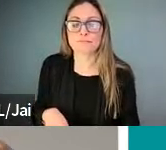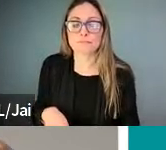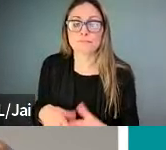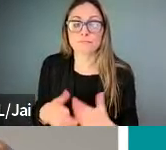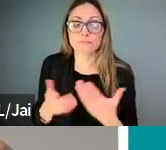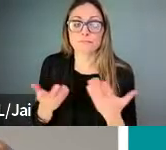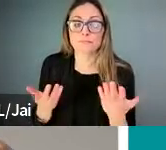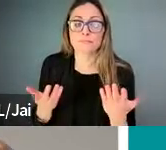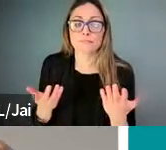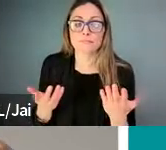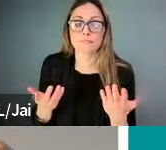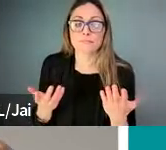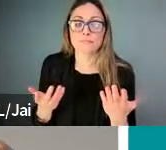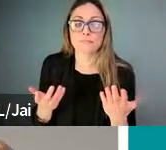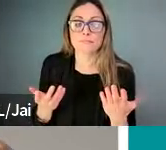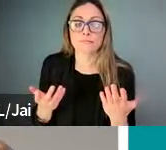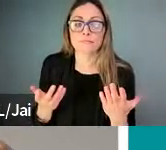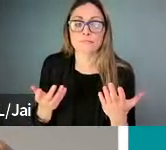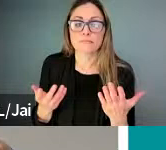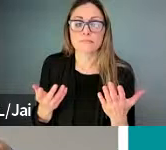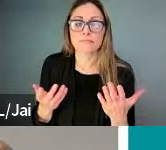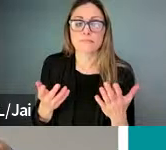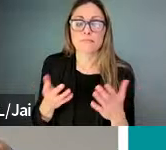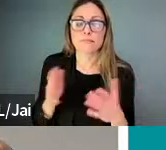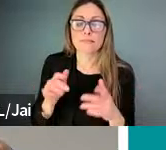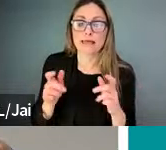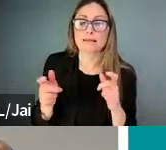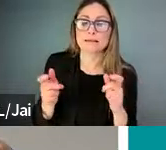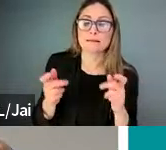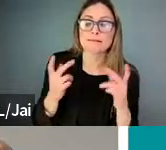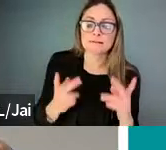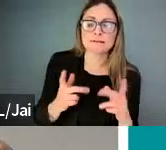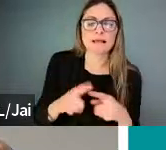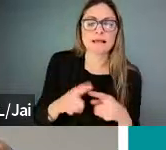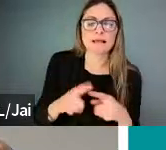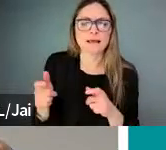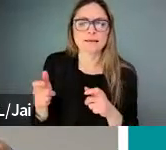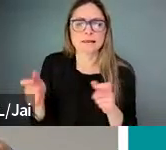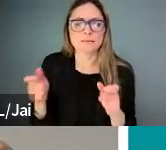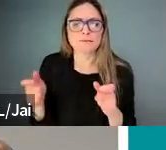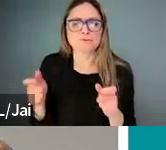that visit and Administrator Batt, who I'll talk about in a minute,